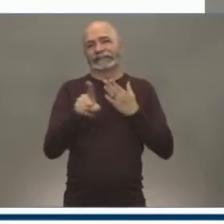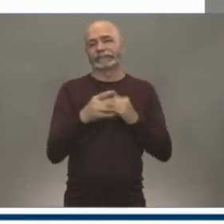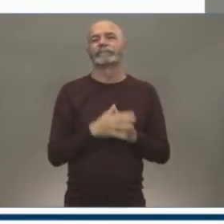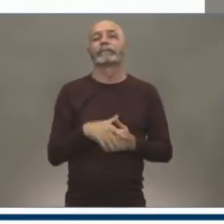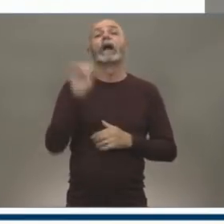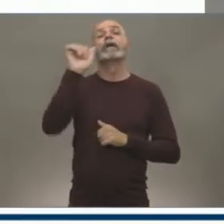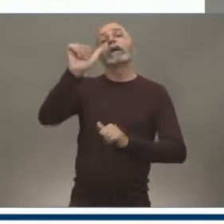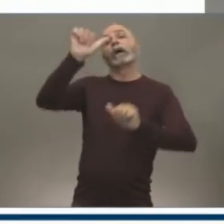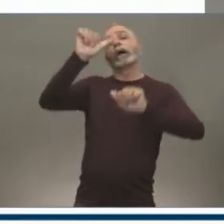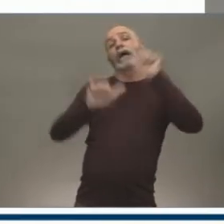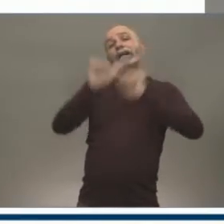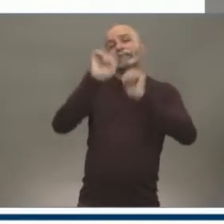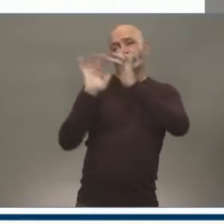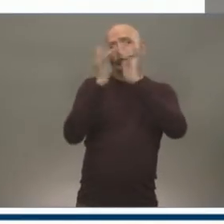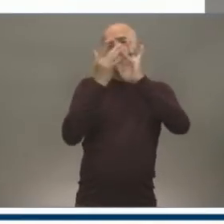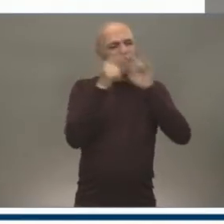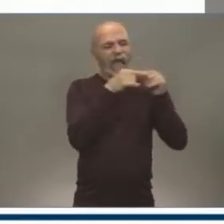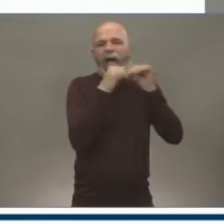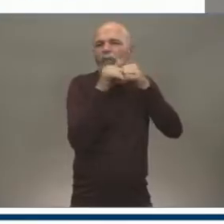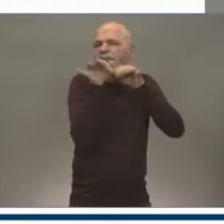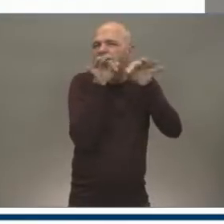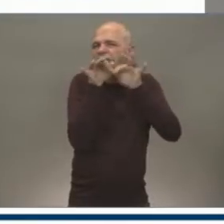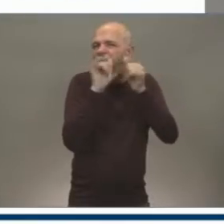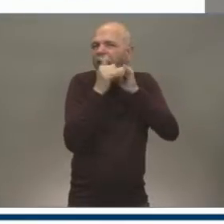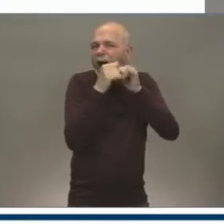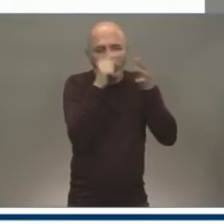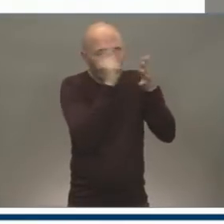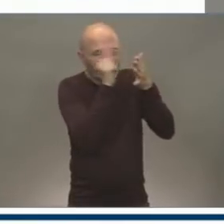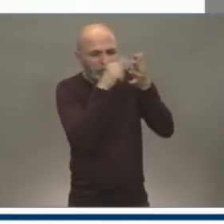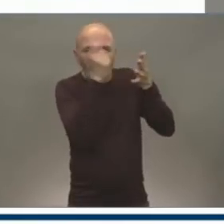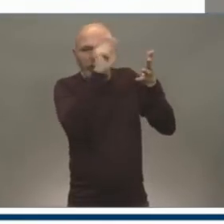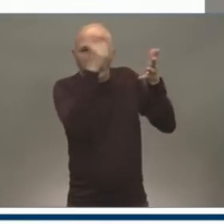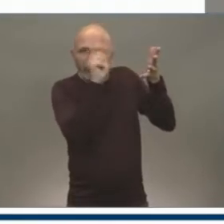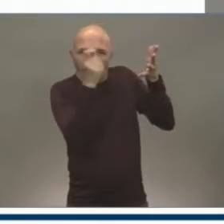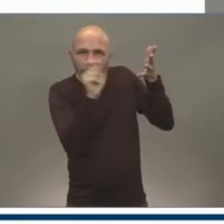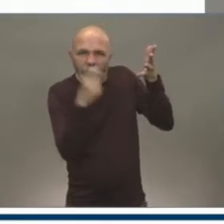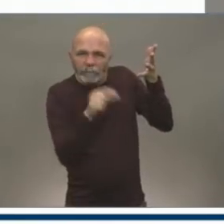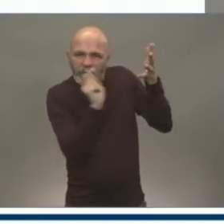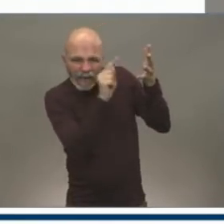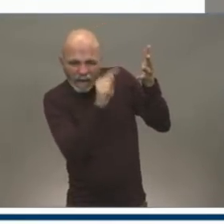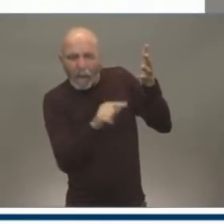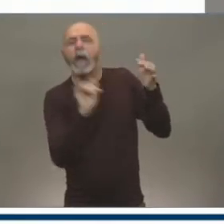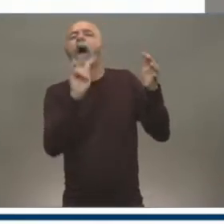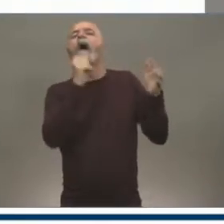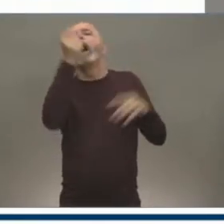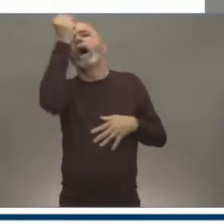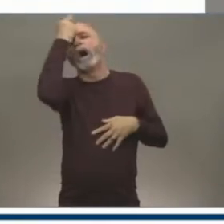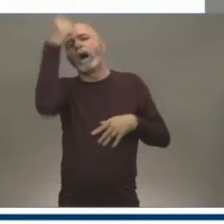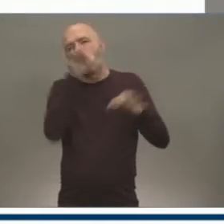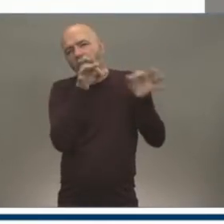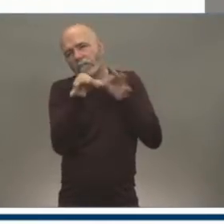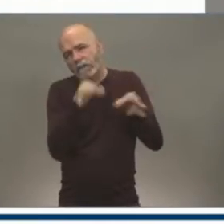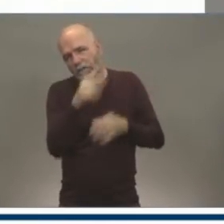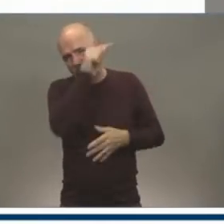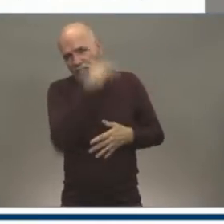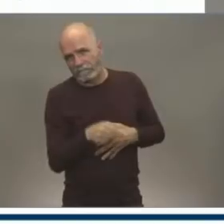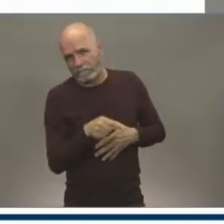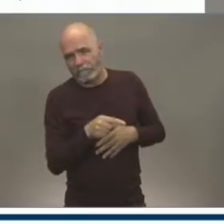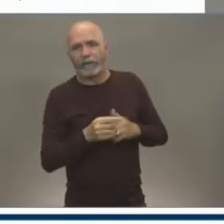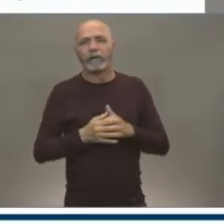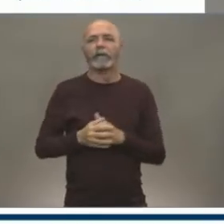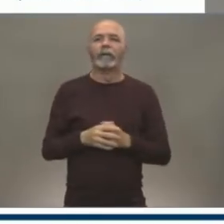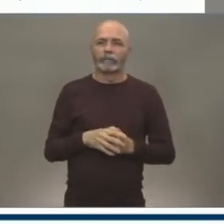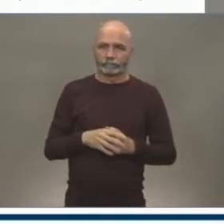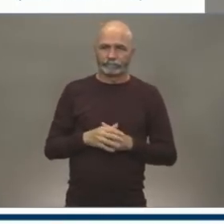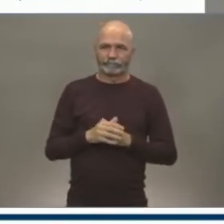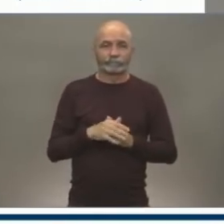instructions on how to self-isolate. So when you go there, please make sure you read those pages carefully. So we are working as hard as we